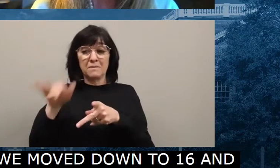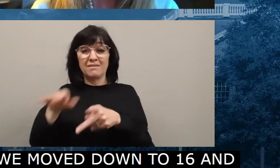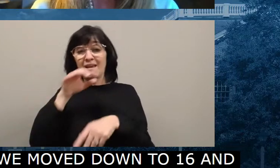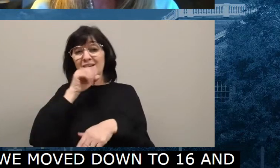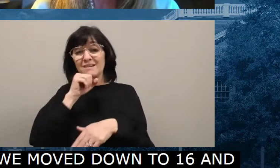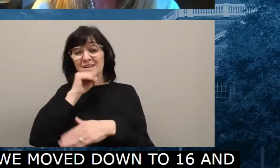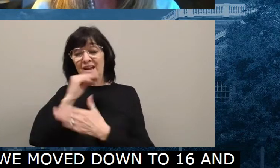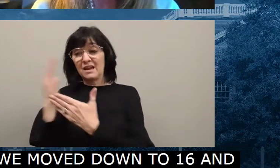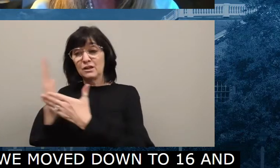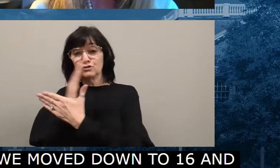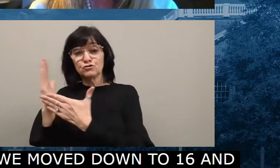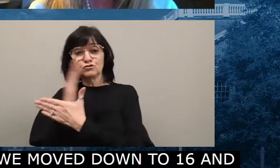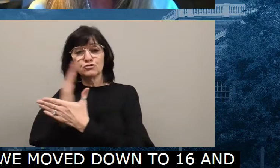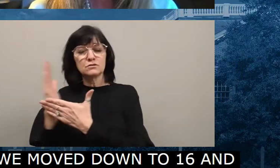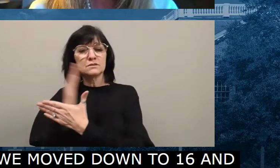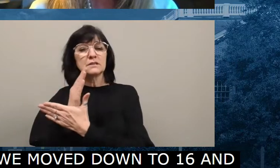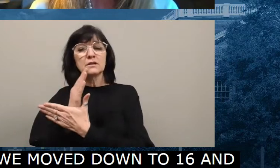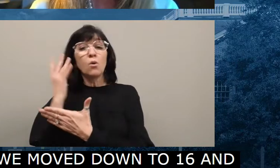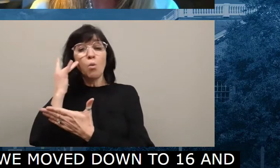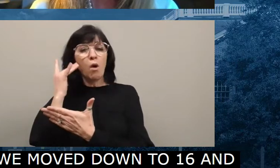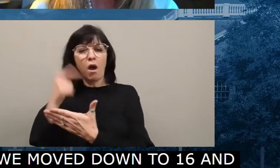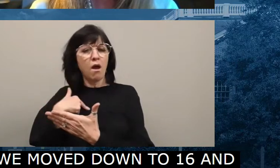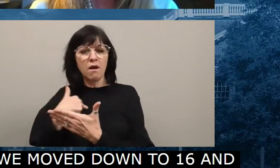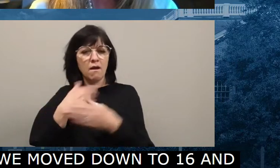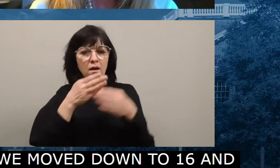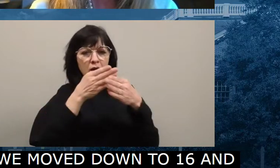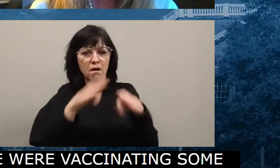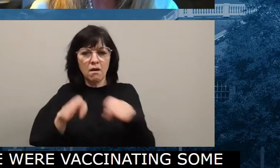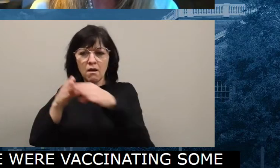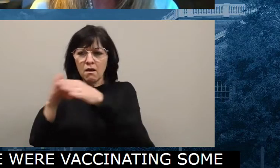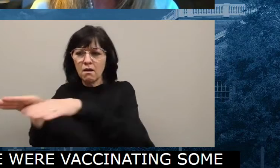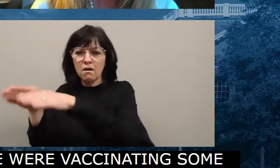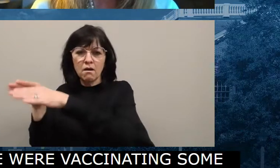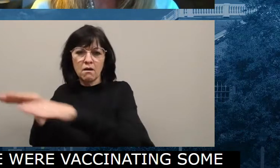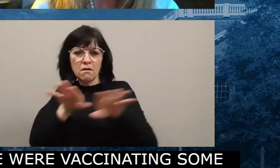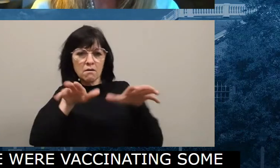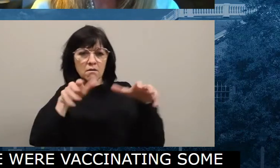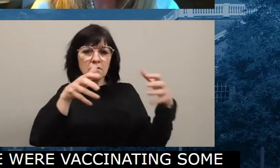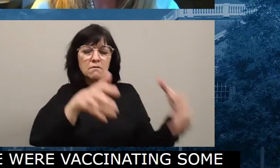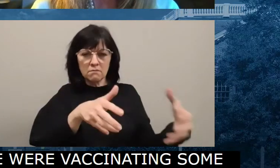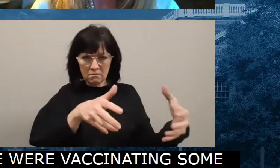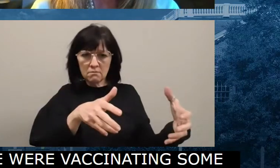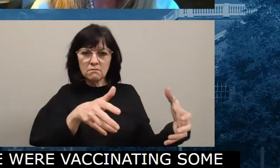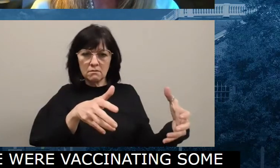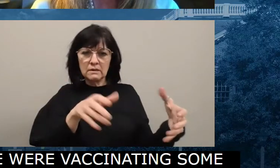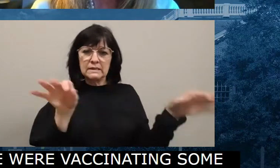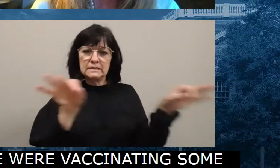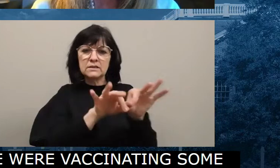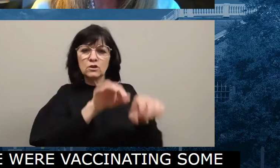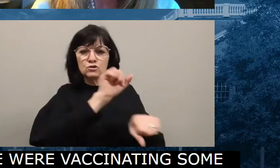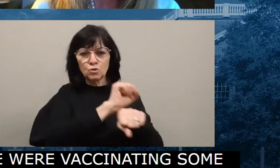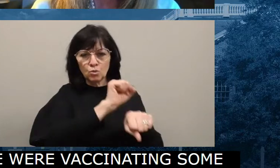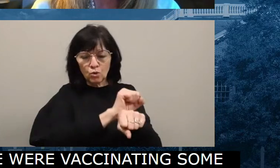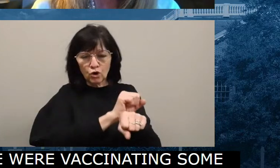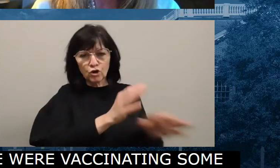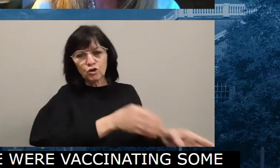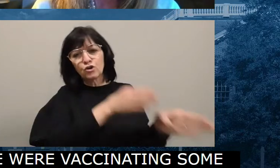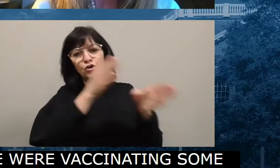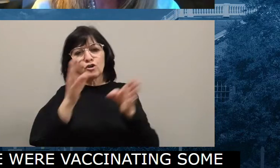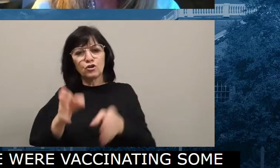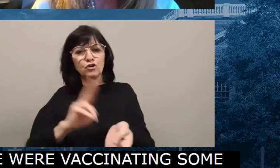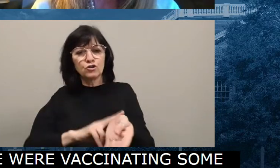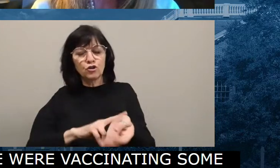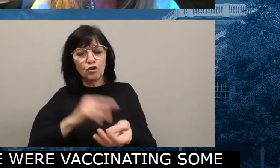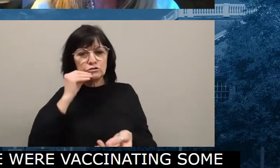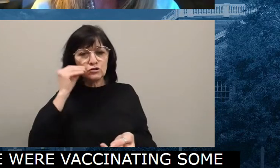as essential workers, as first responders, as people with pre-existing conditions, and folks that were